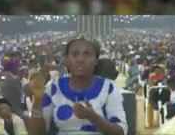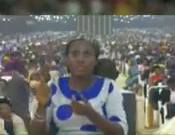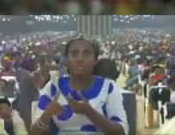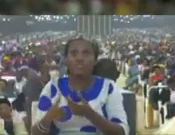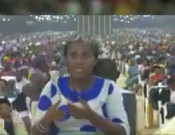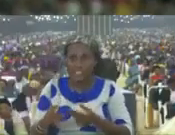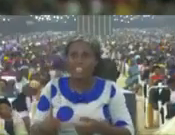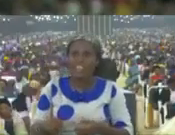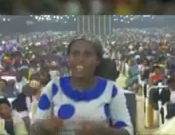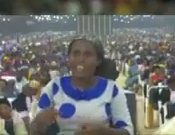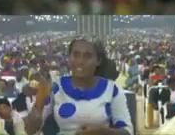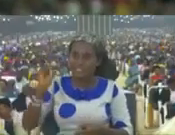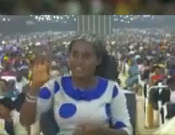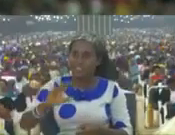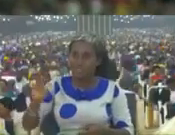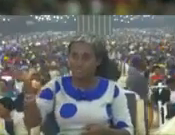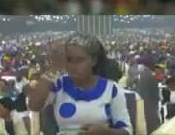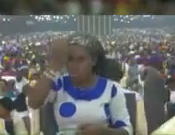her, stupid boy.